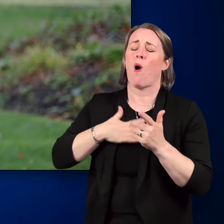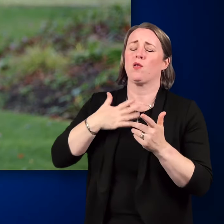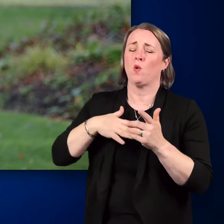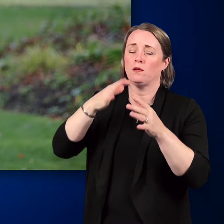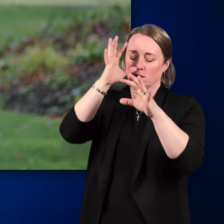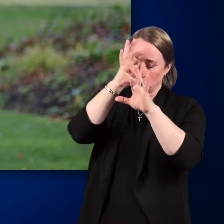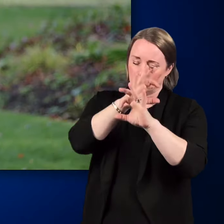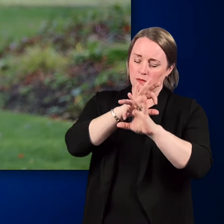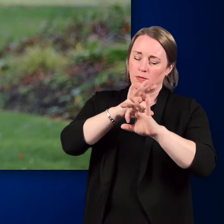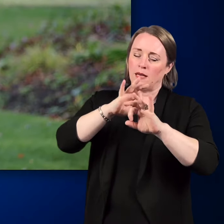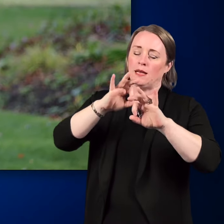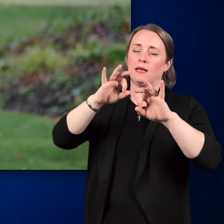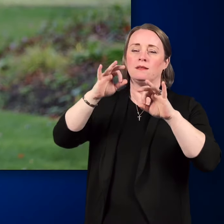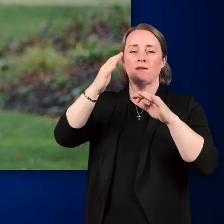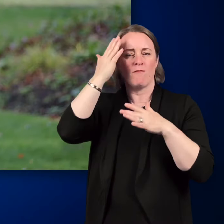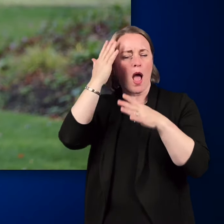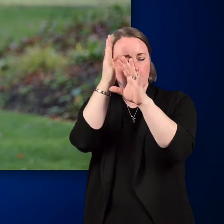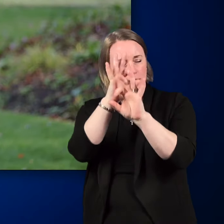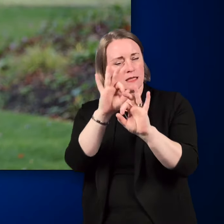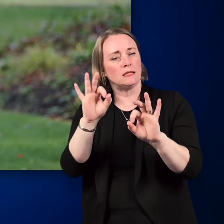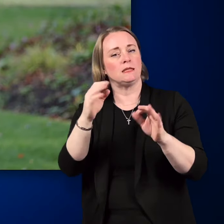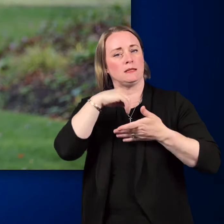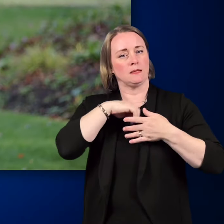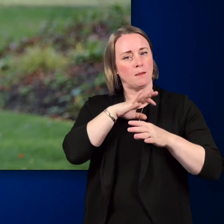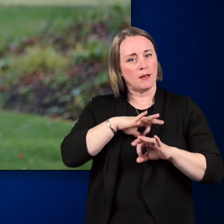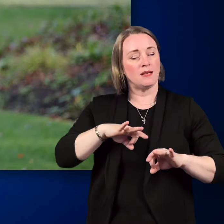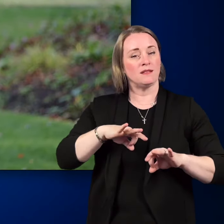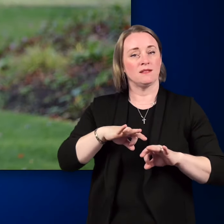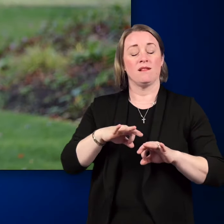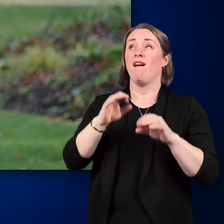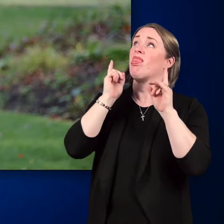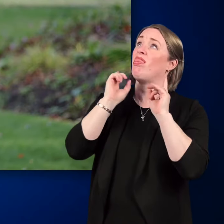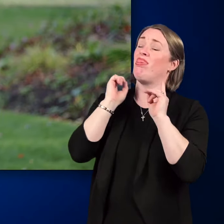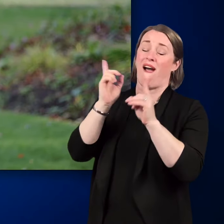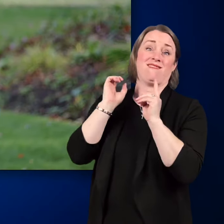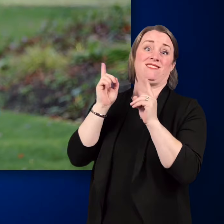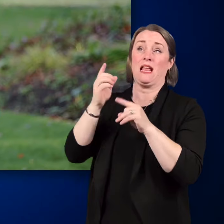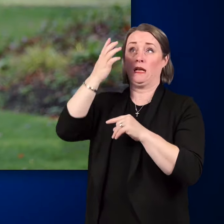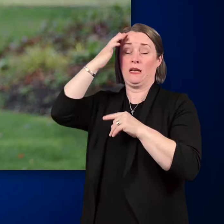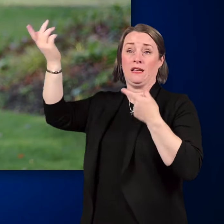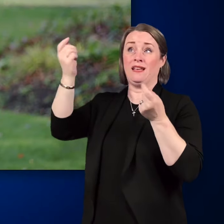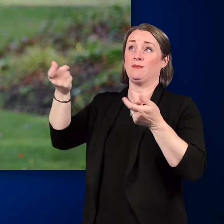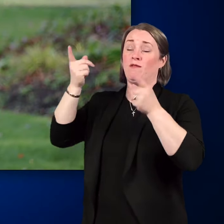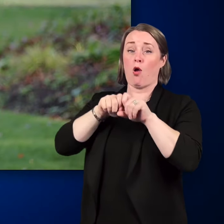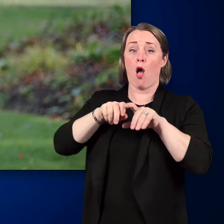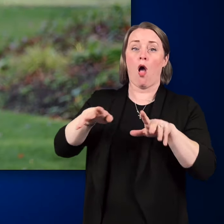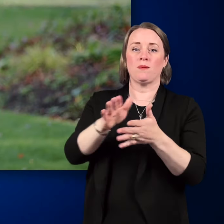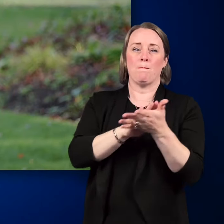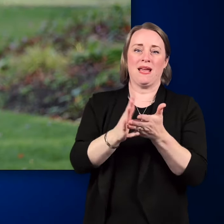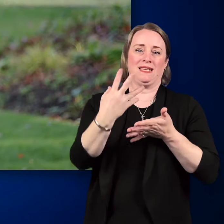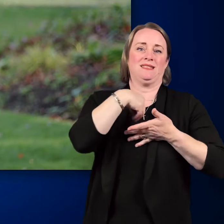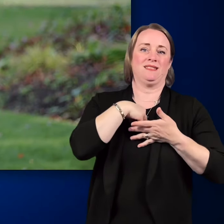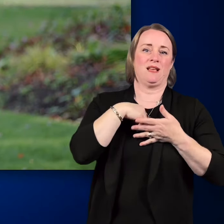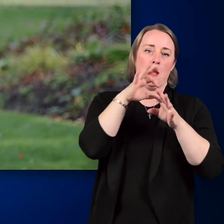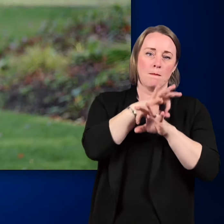mind. Folks, that's exactly what the kingdom of God brings. A